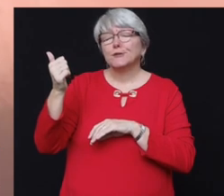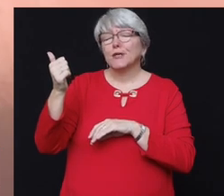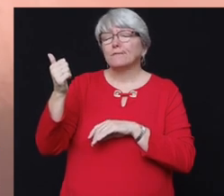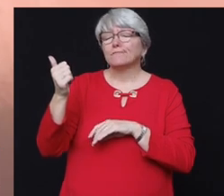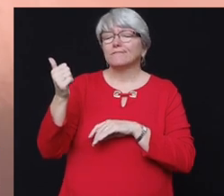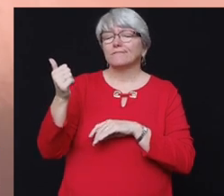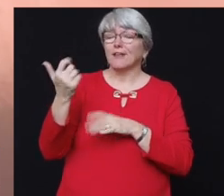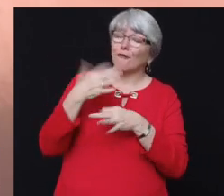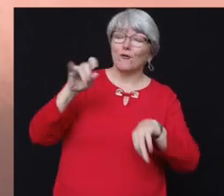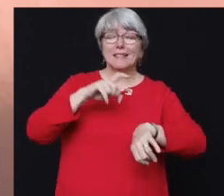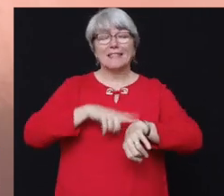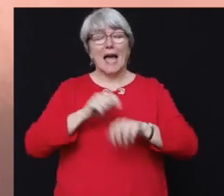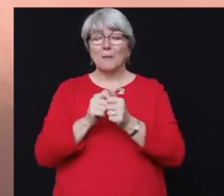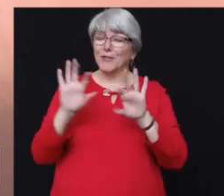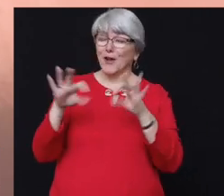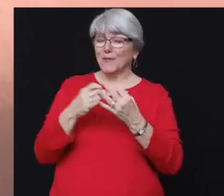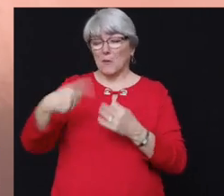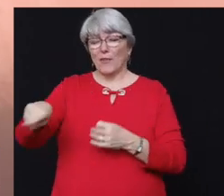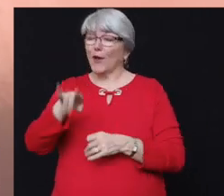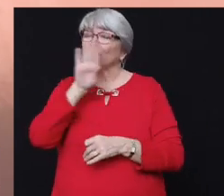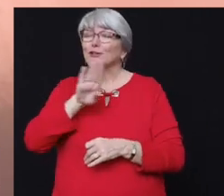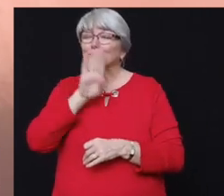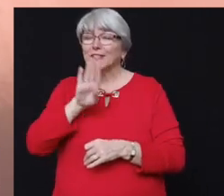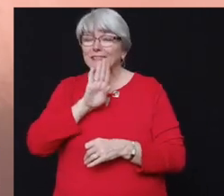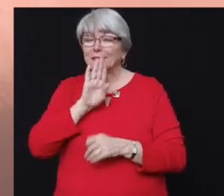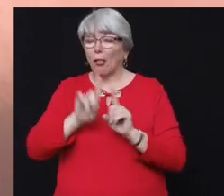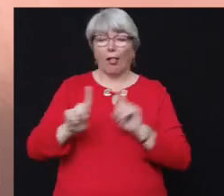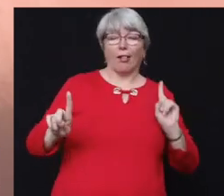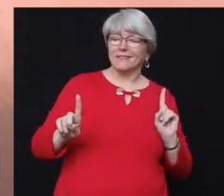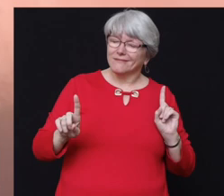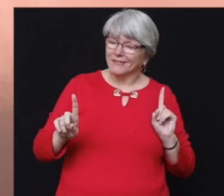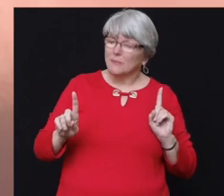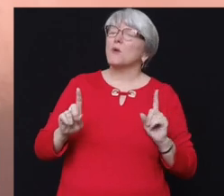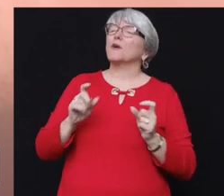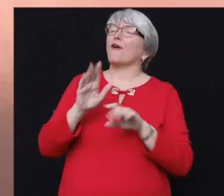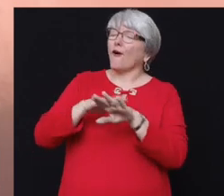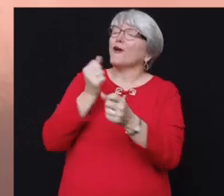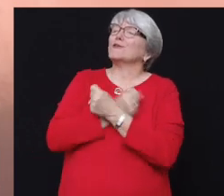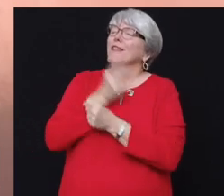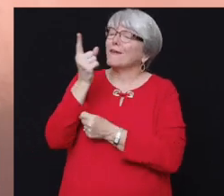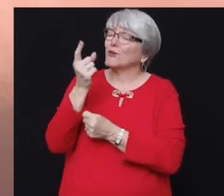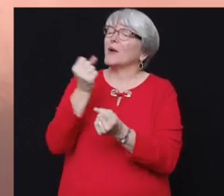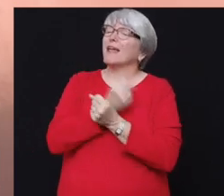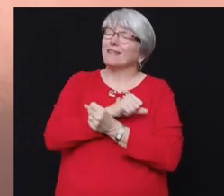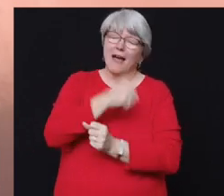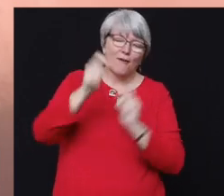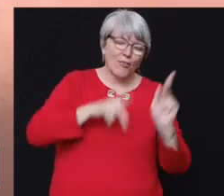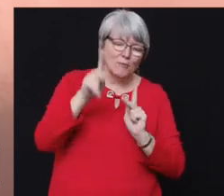free time from our family when they frustrate us sometimes. But we're called to love you, God, and we're called to love those around us as you